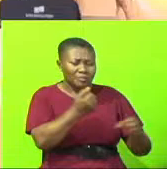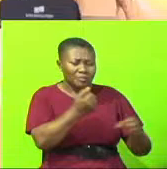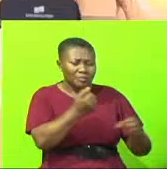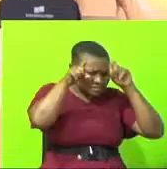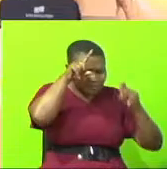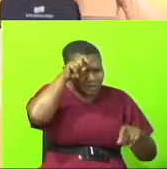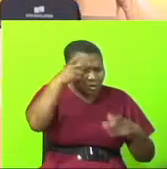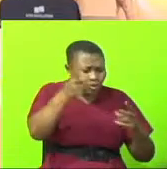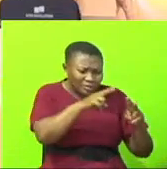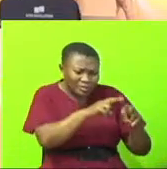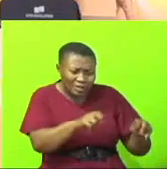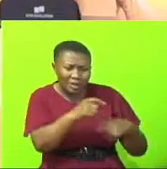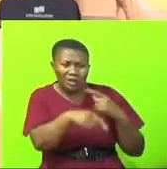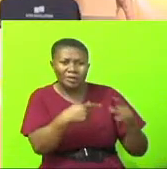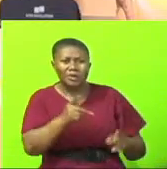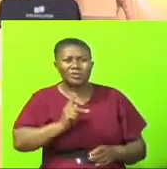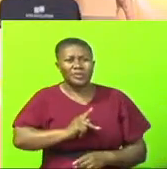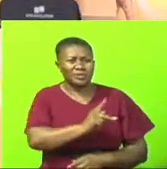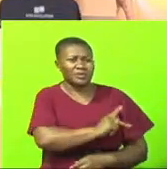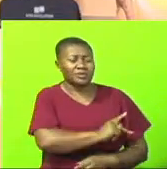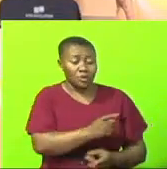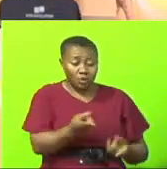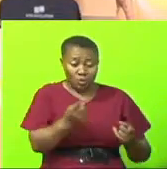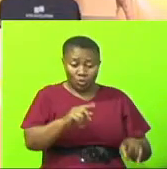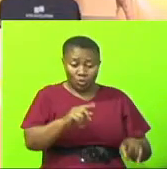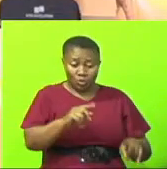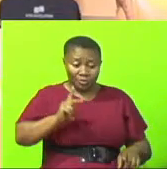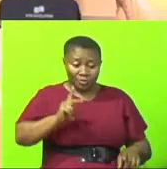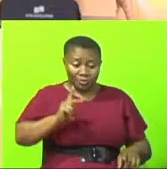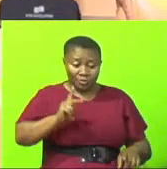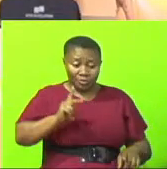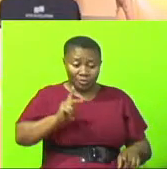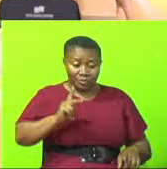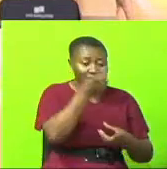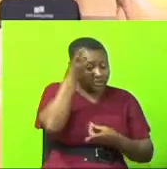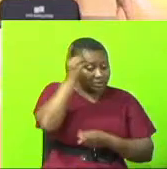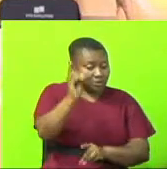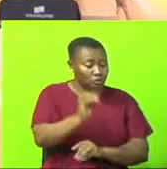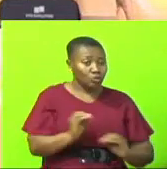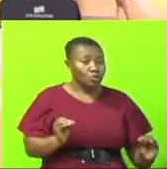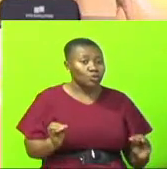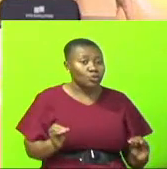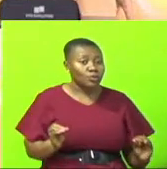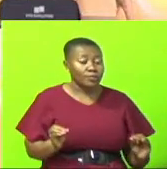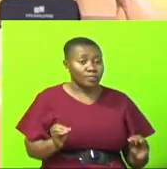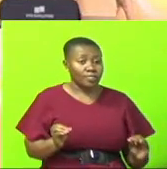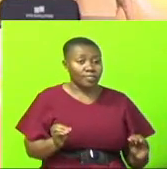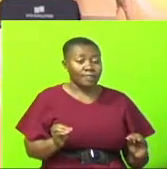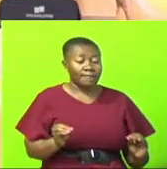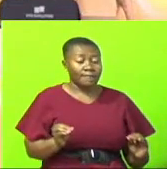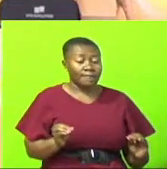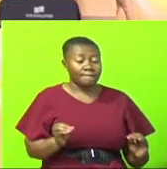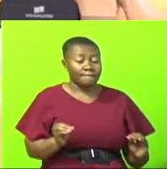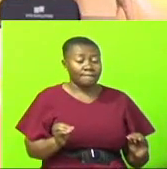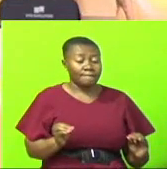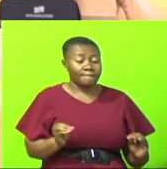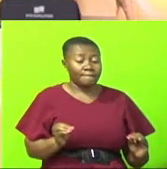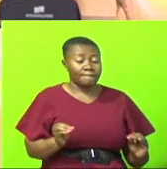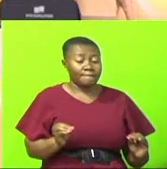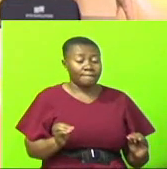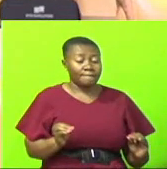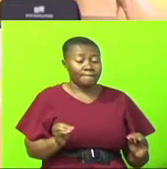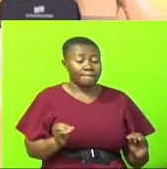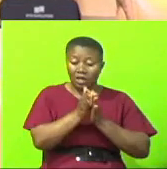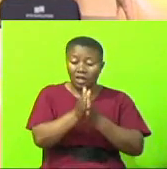yet taken a decision. What he's simply doing is that he's asking the courts to